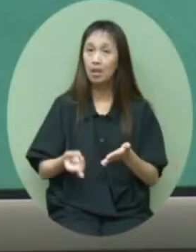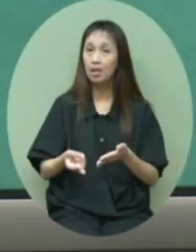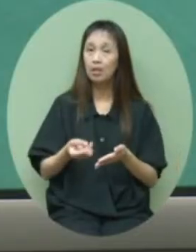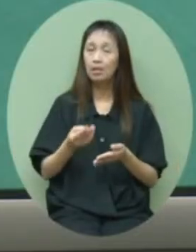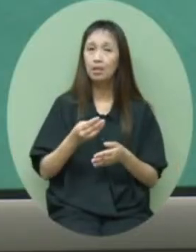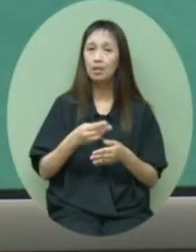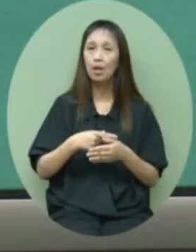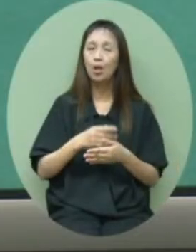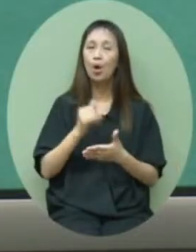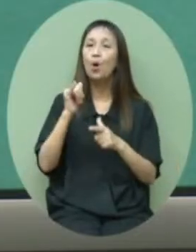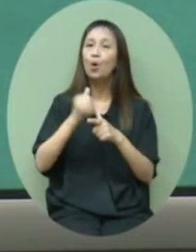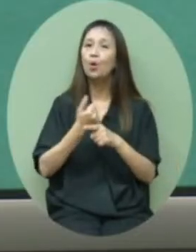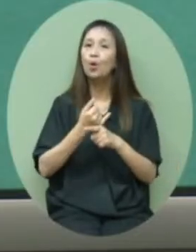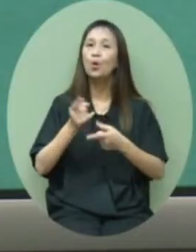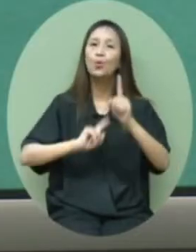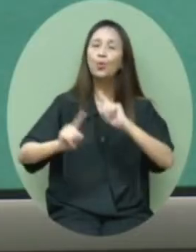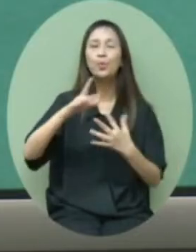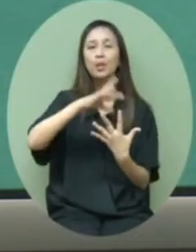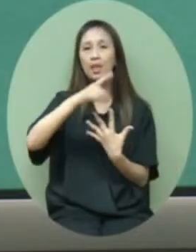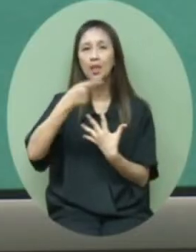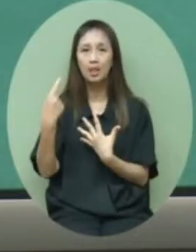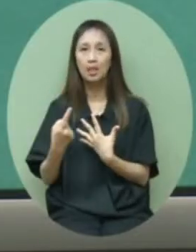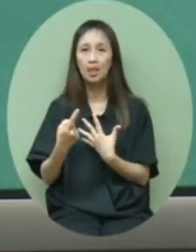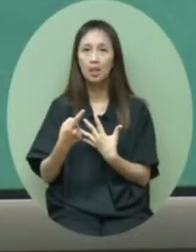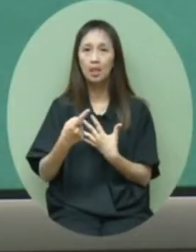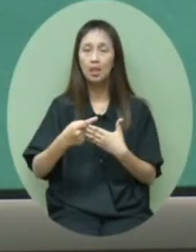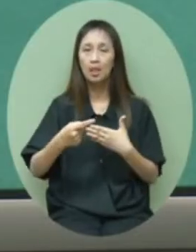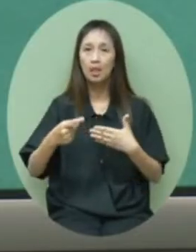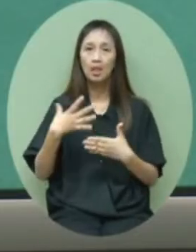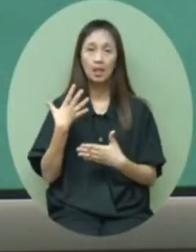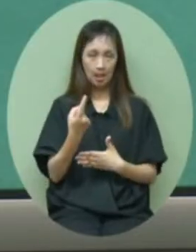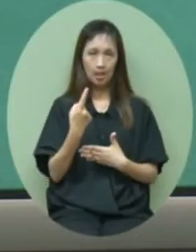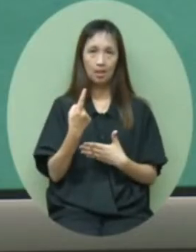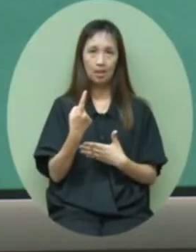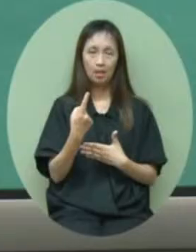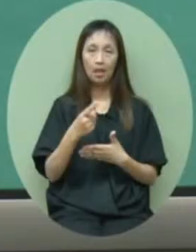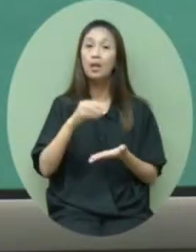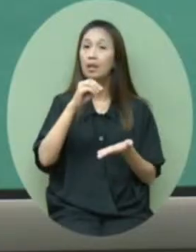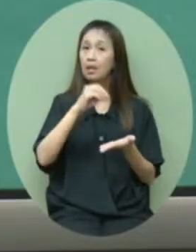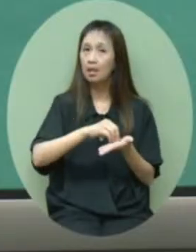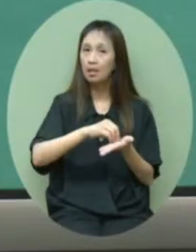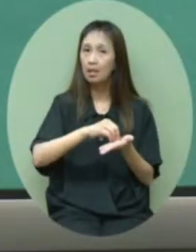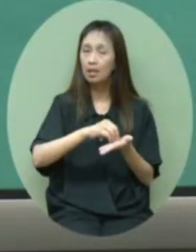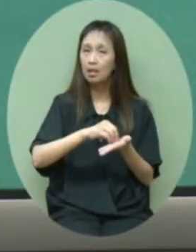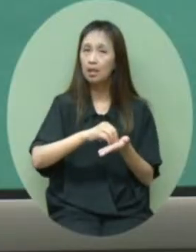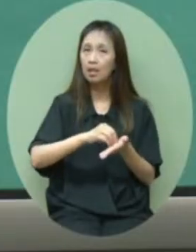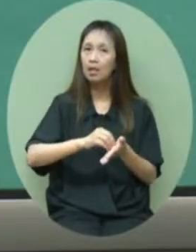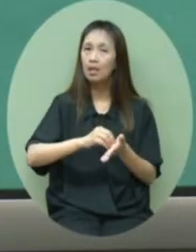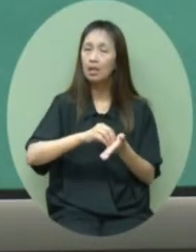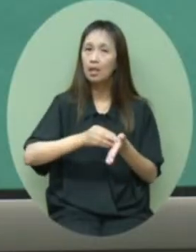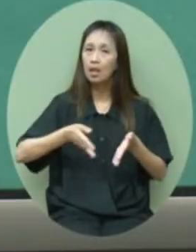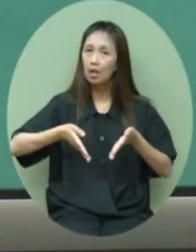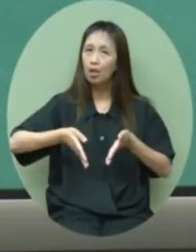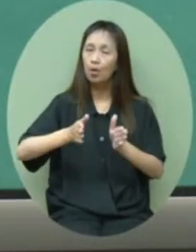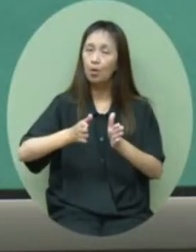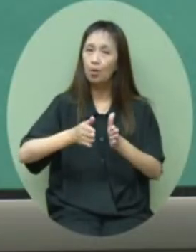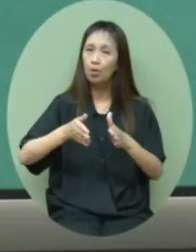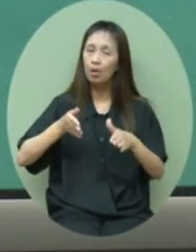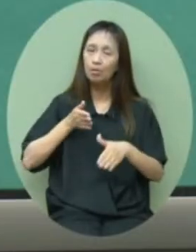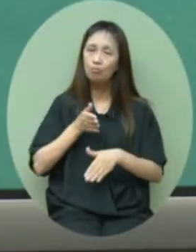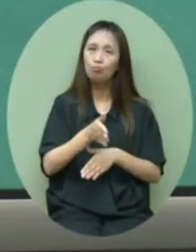71,000 electronic MTR tickets by lucky draw, and those who win in the draw will